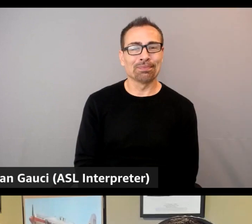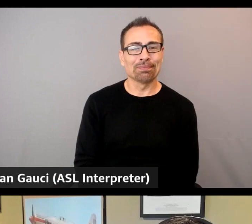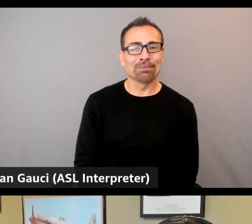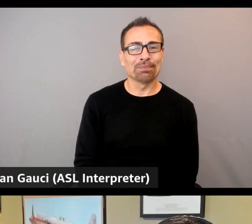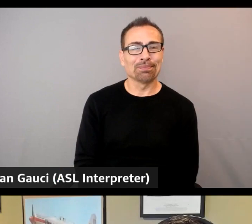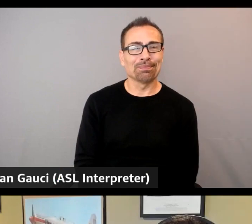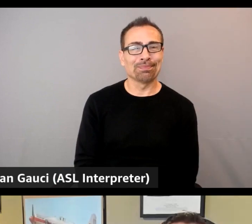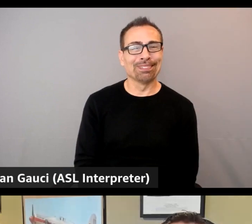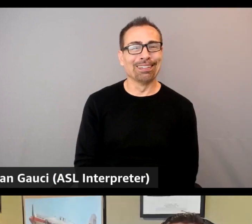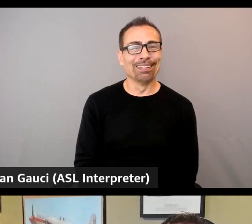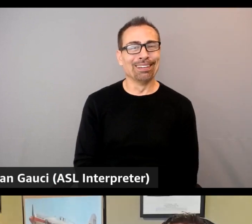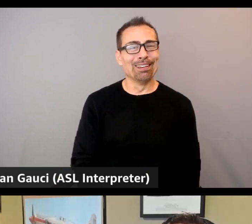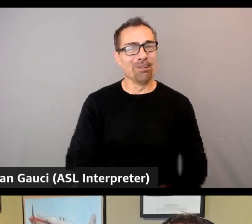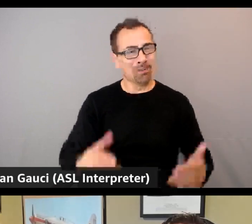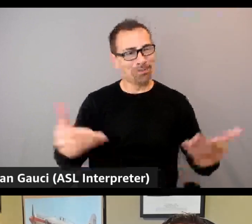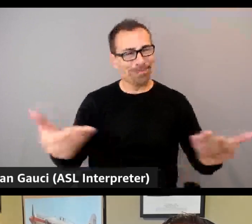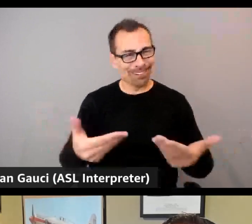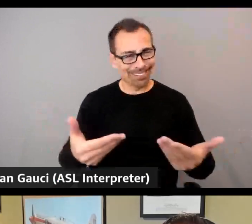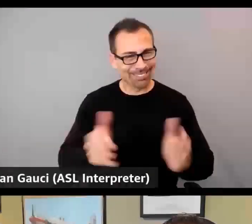welcome on.